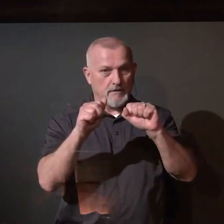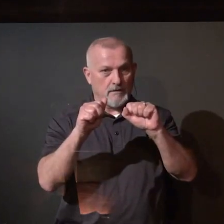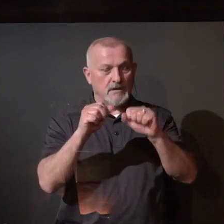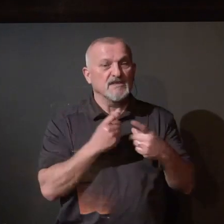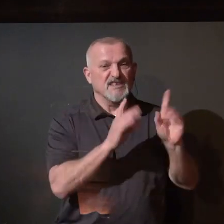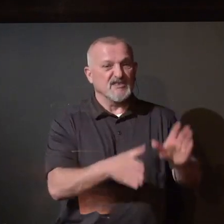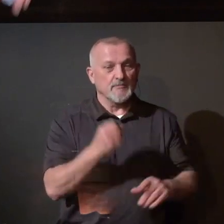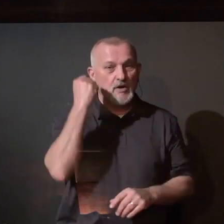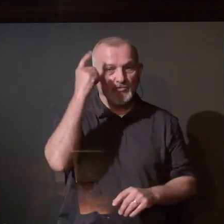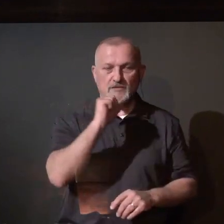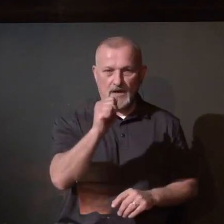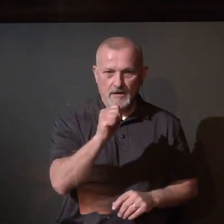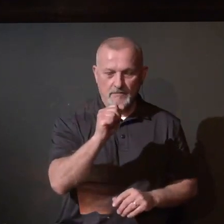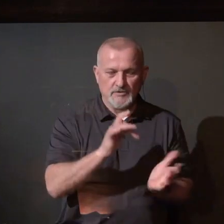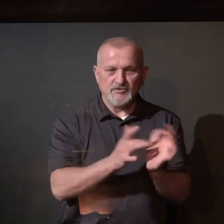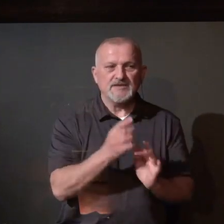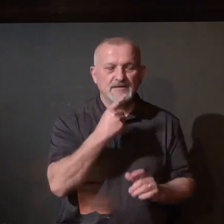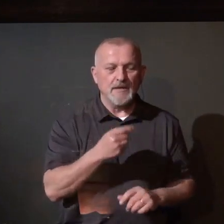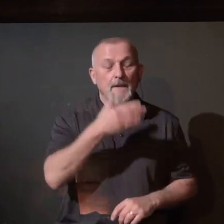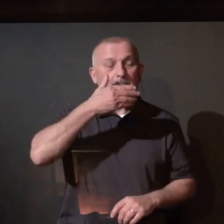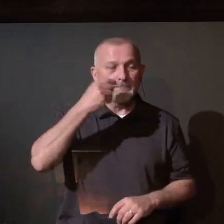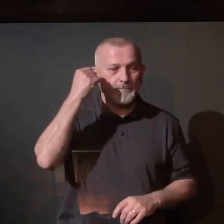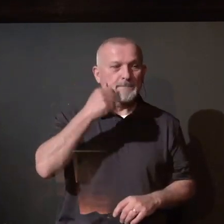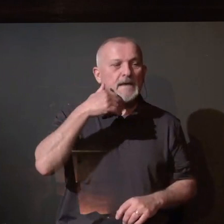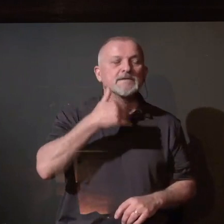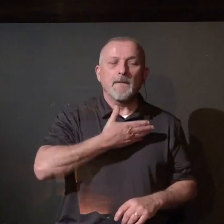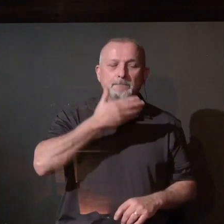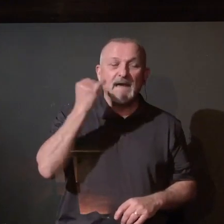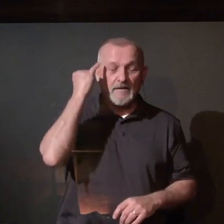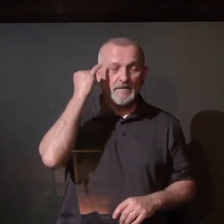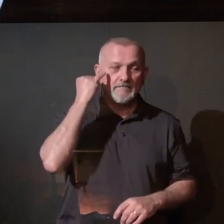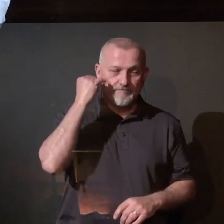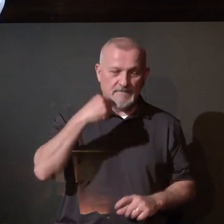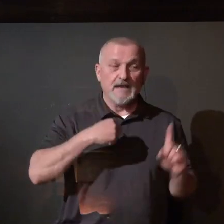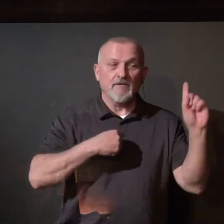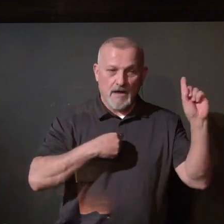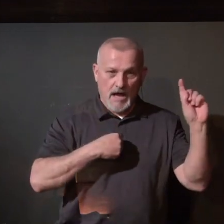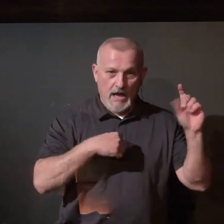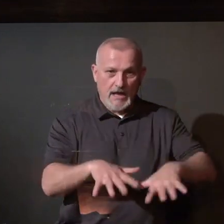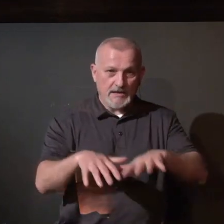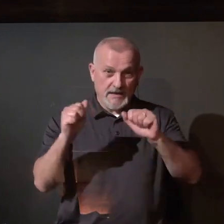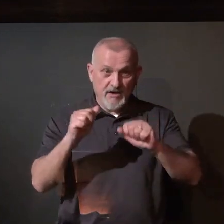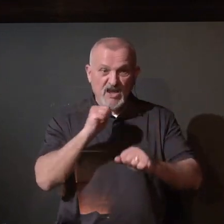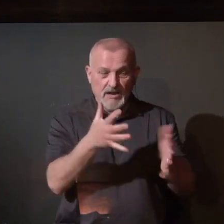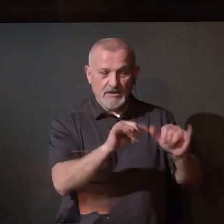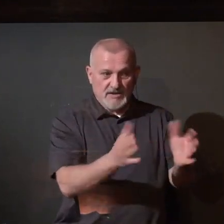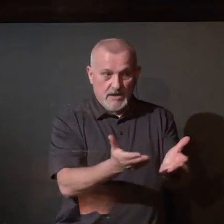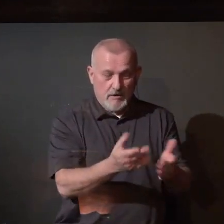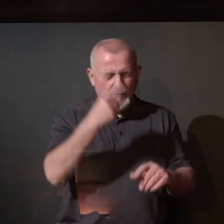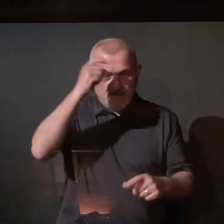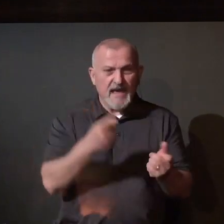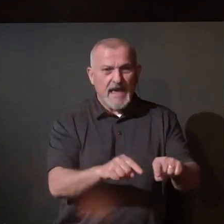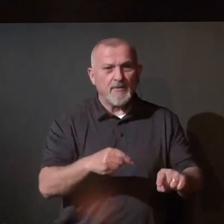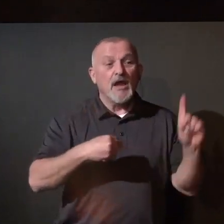They didn't understand it yet. He said, it's better that I leave and not stay here with you. He said, because when I